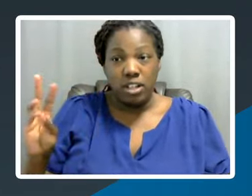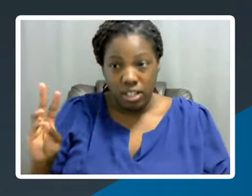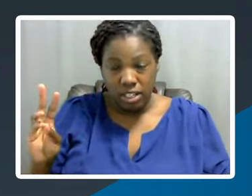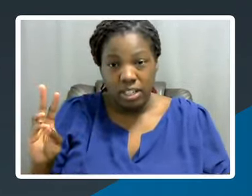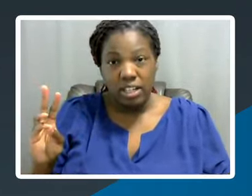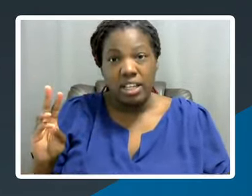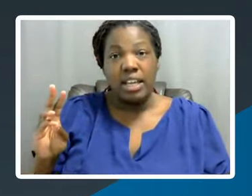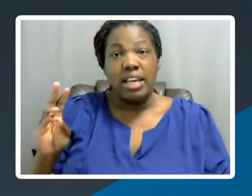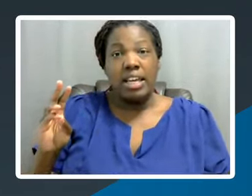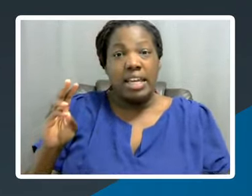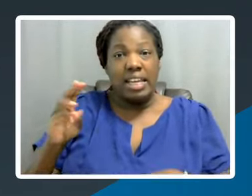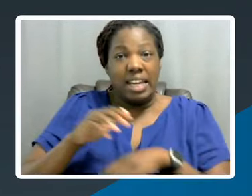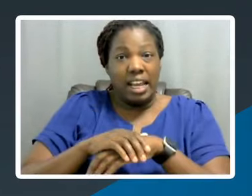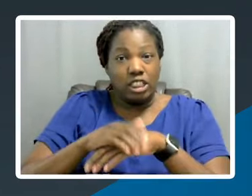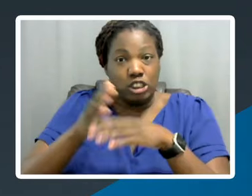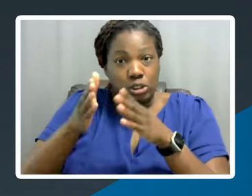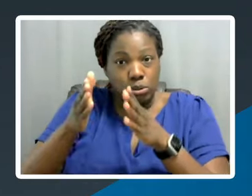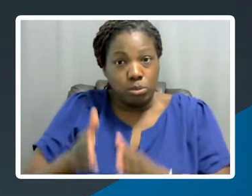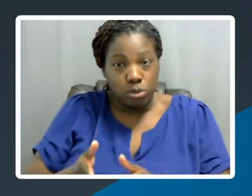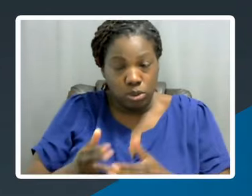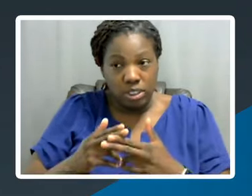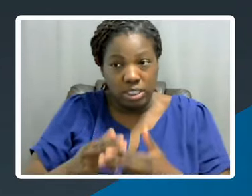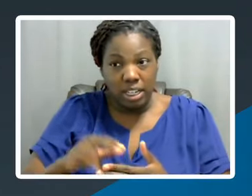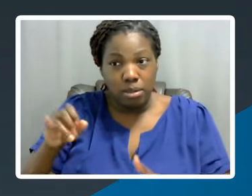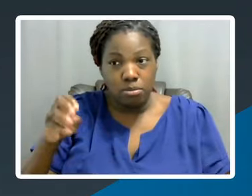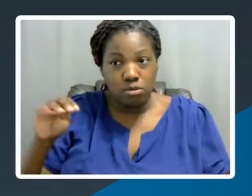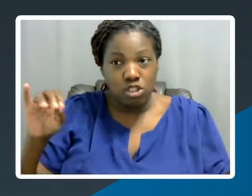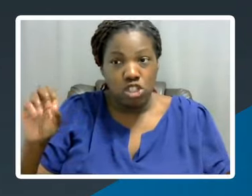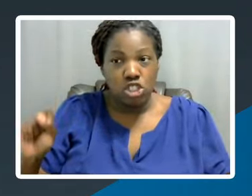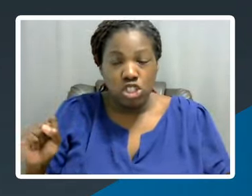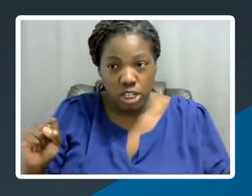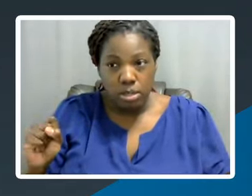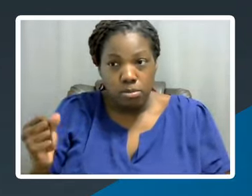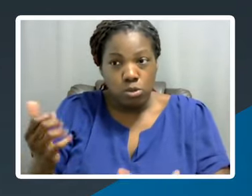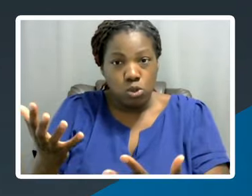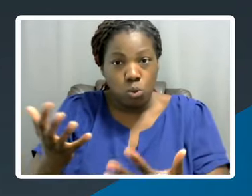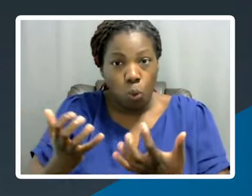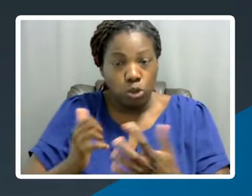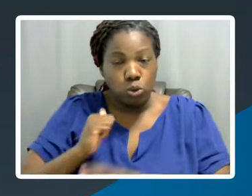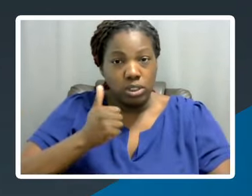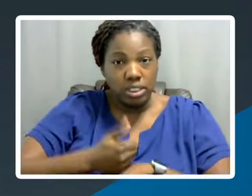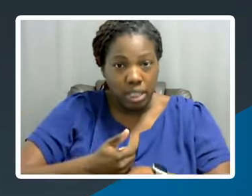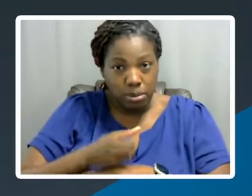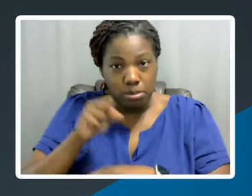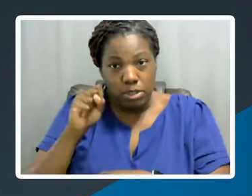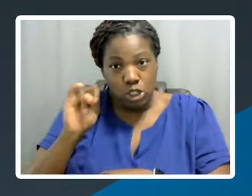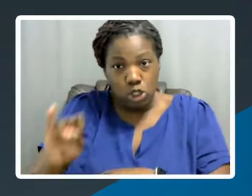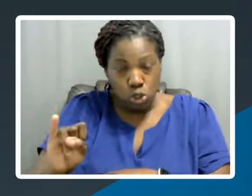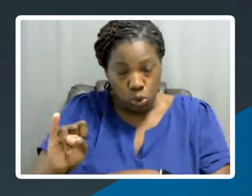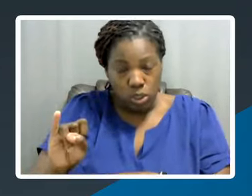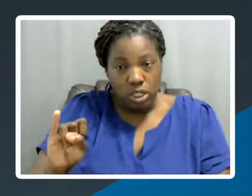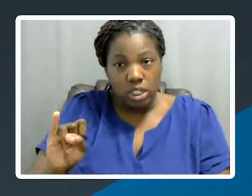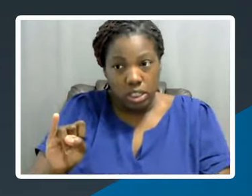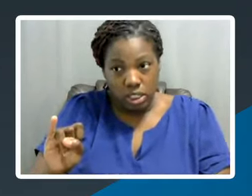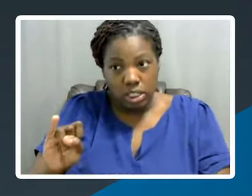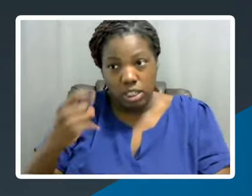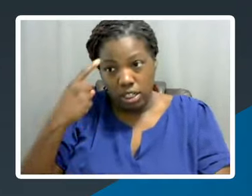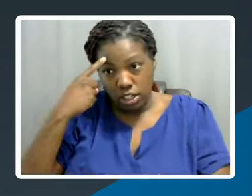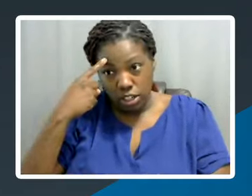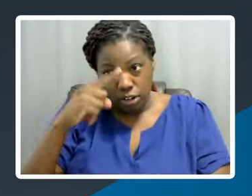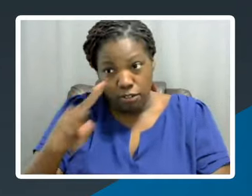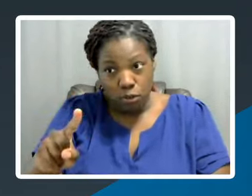Englishman named James Smithson wanted to establish the Smithsonian Institution for the increase